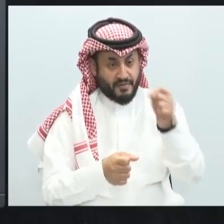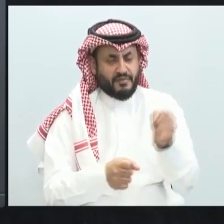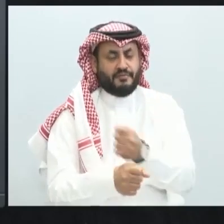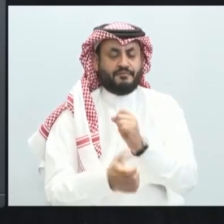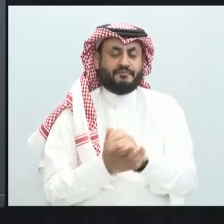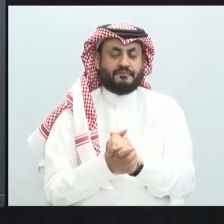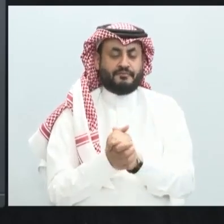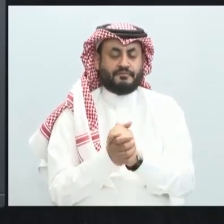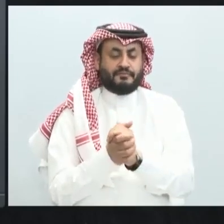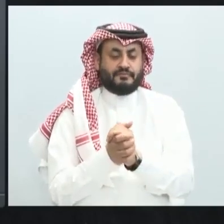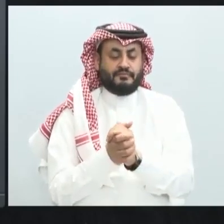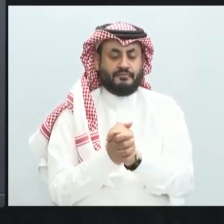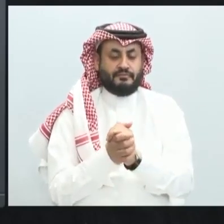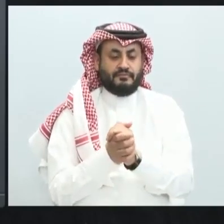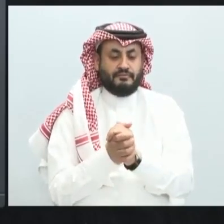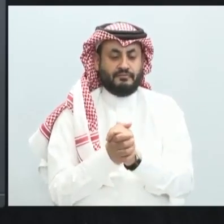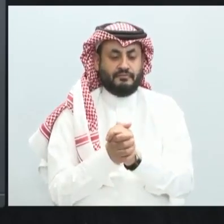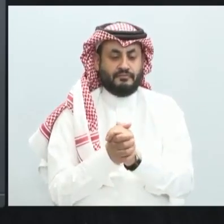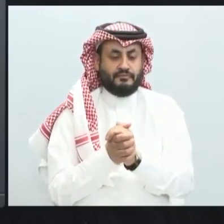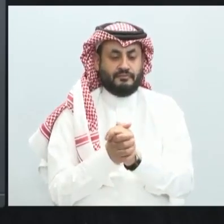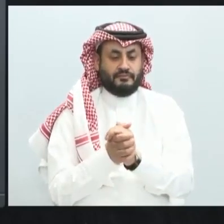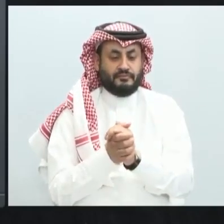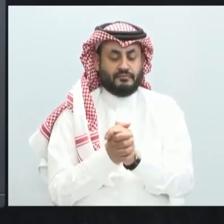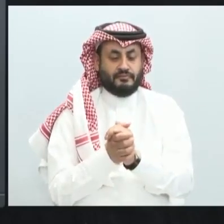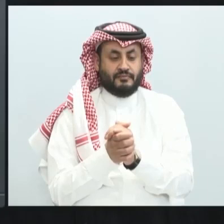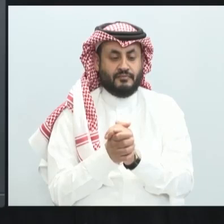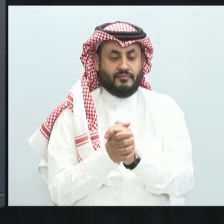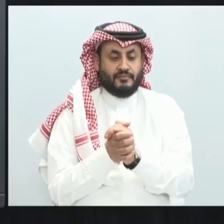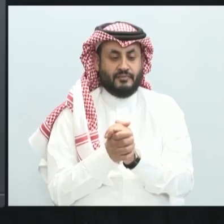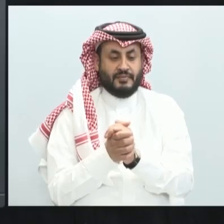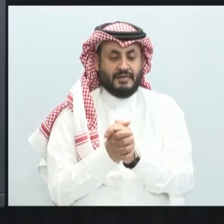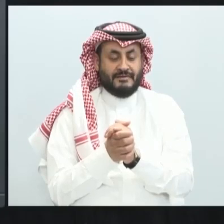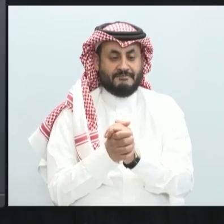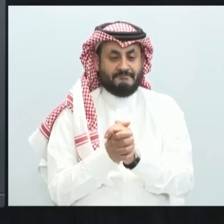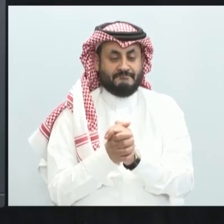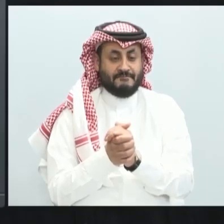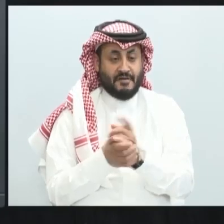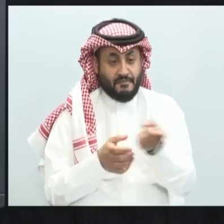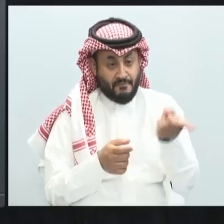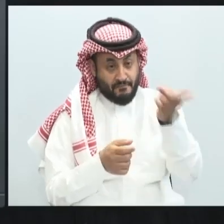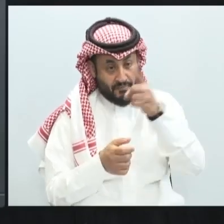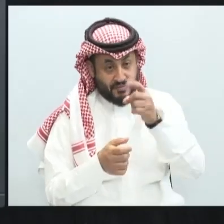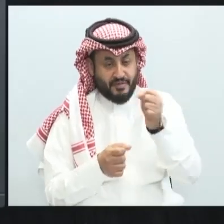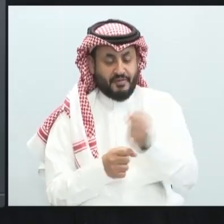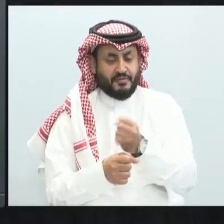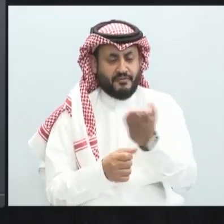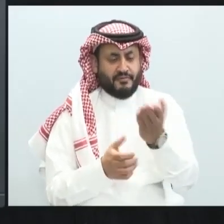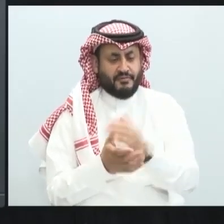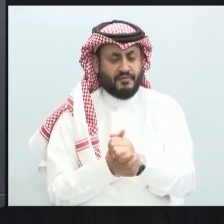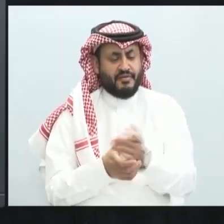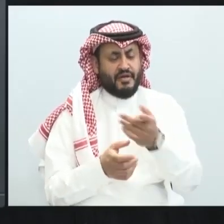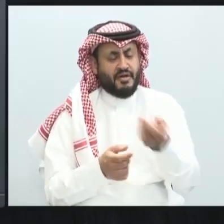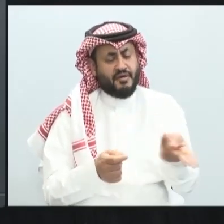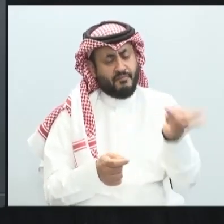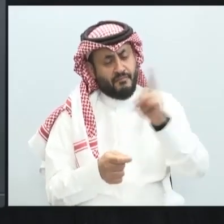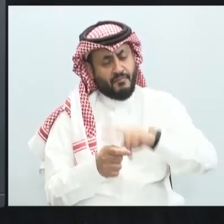talk about our plans, to talk about the things that we want to do in the future, and to add to